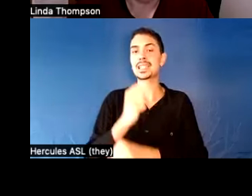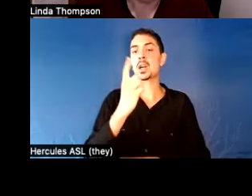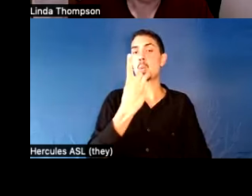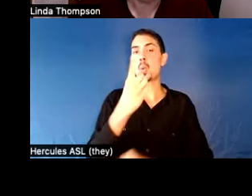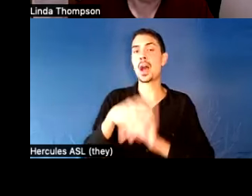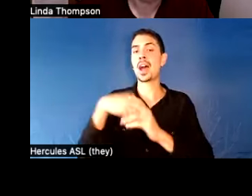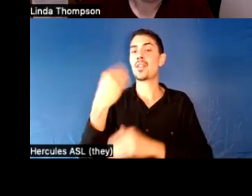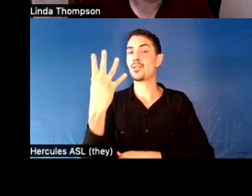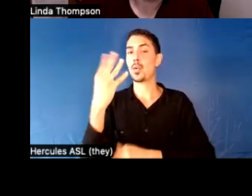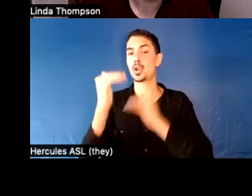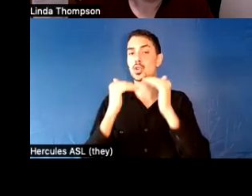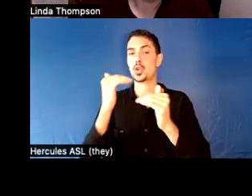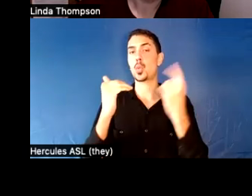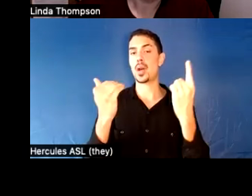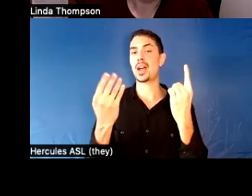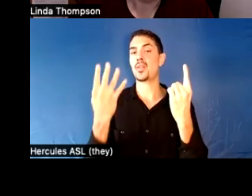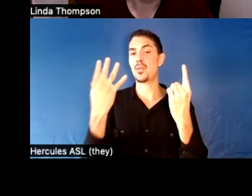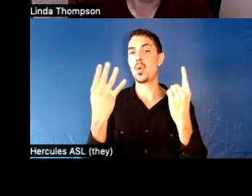disorder.